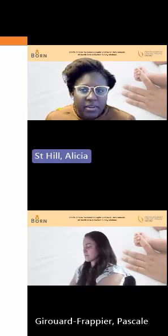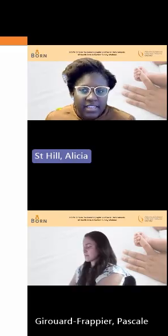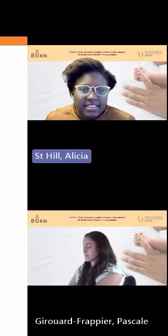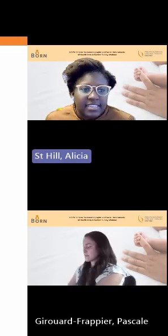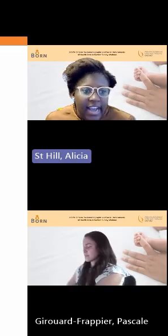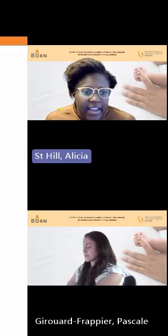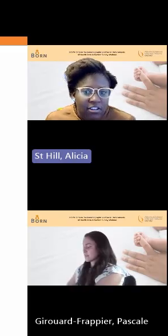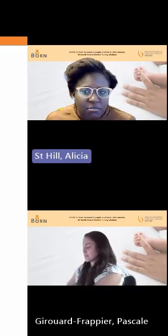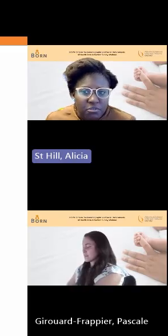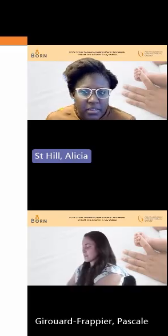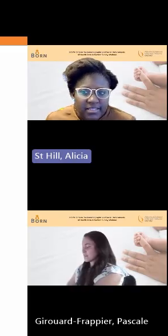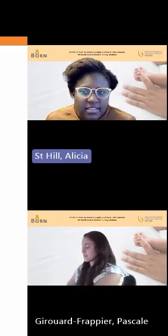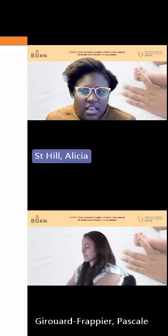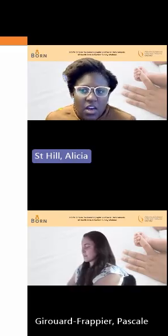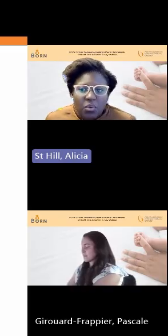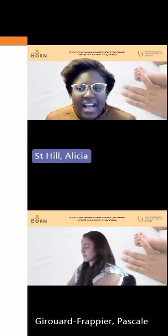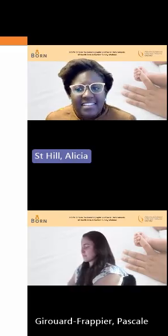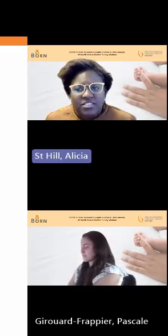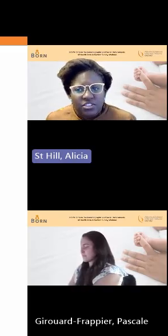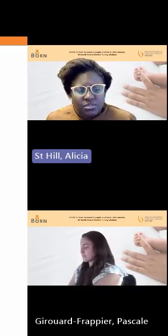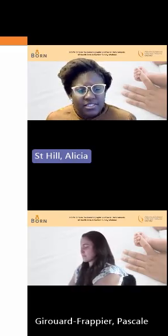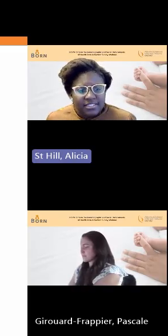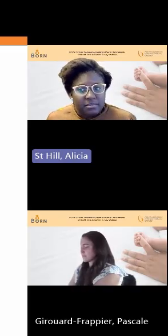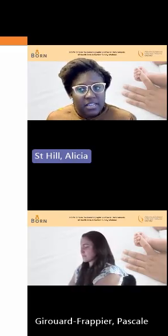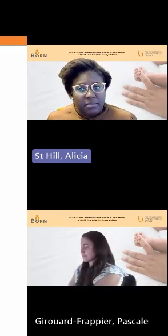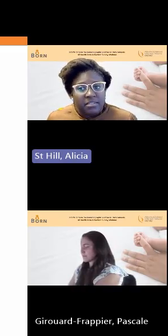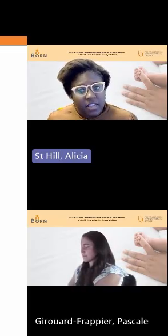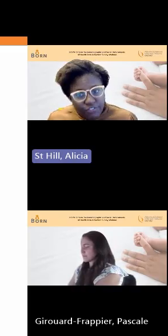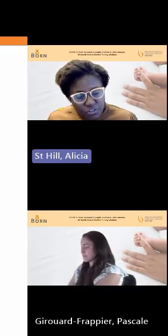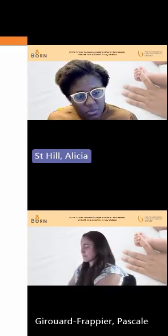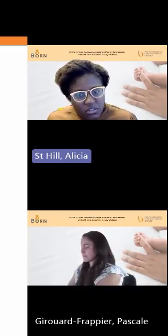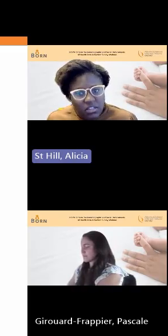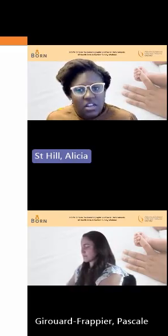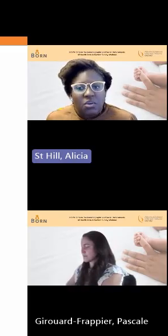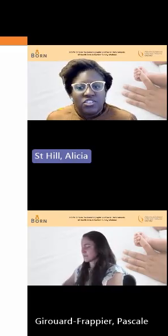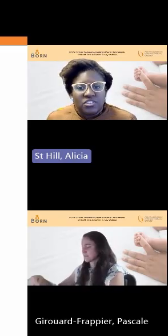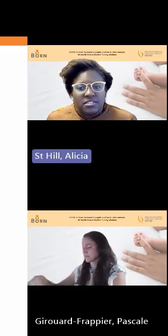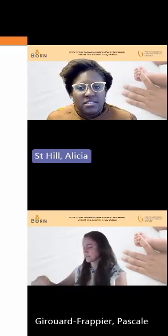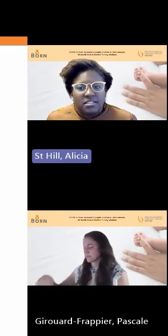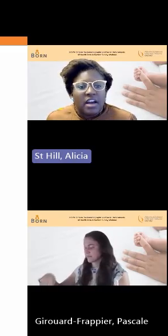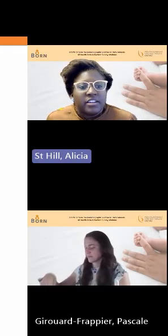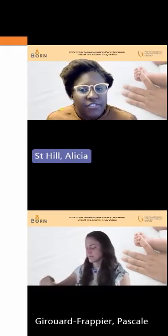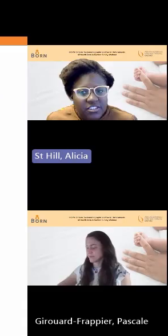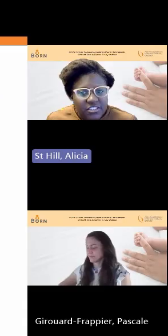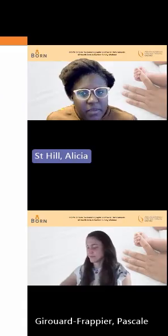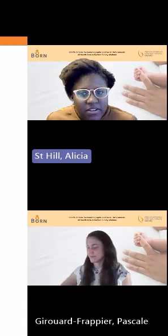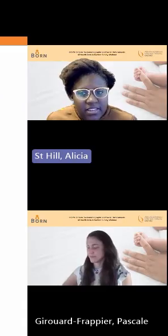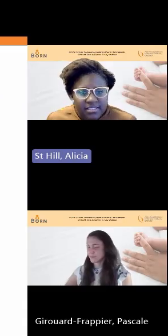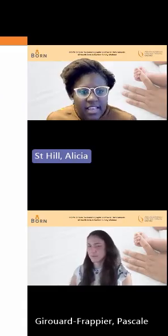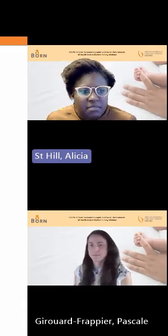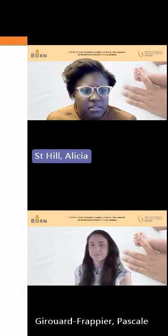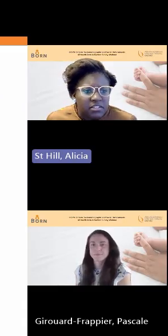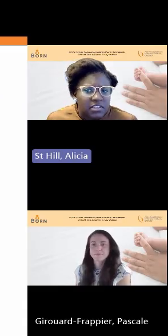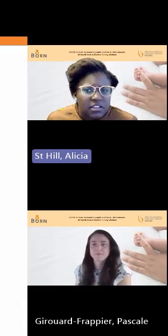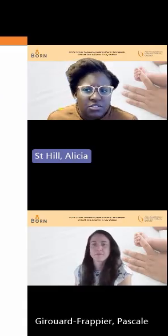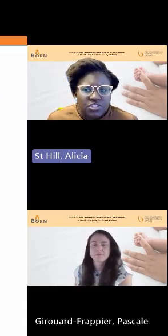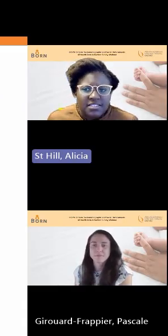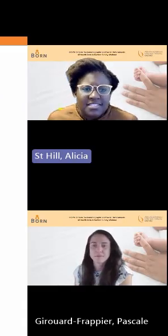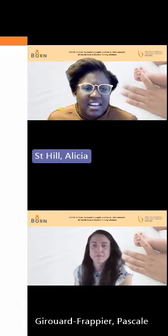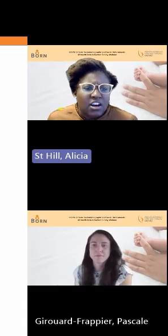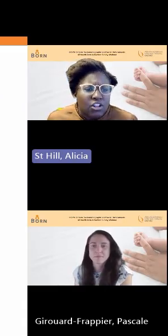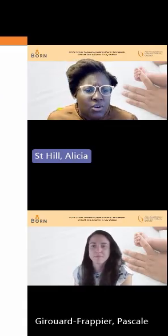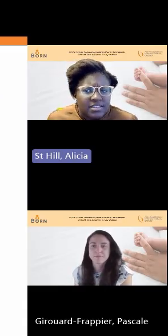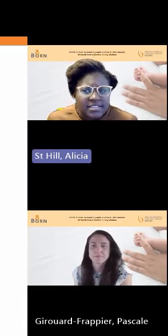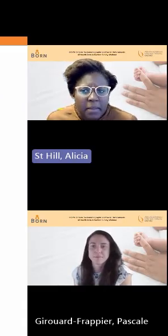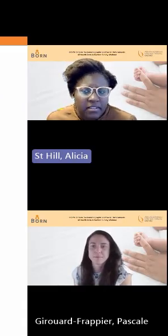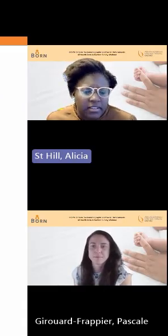health equity to guide our improvements, we'll ask new and sometimes uncomfortable questions, uncover disparities, and build